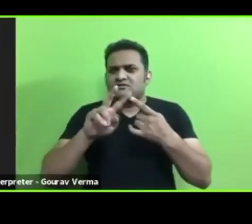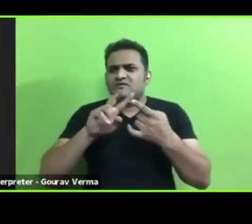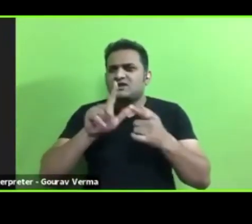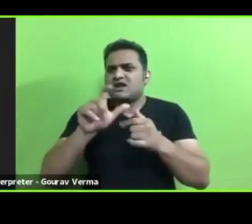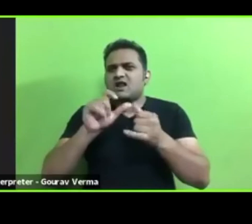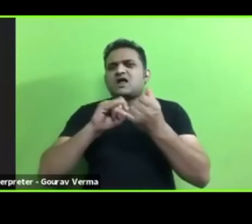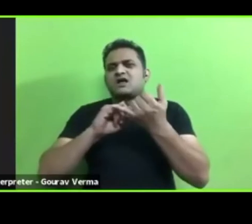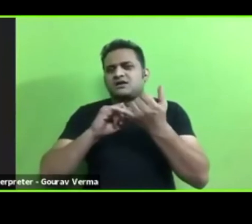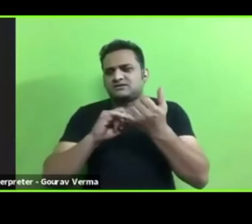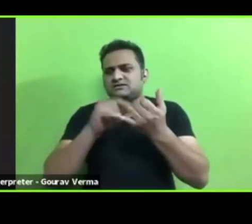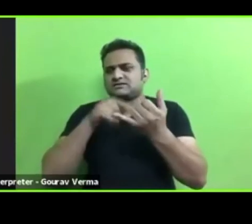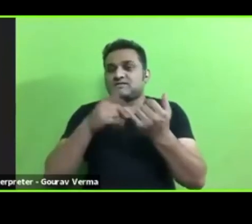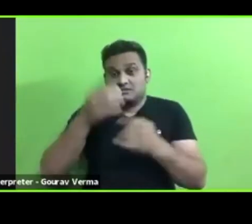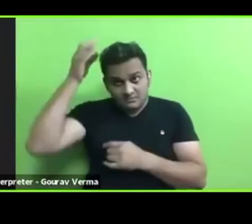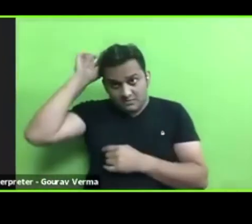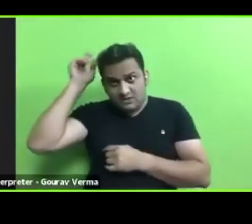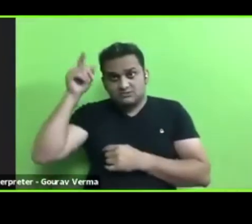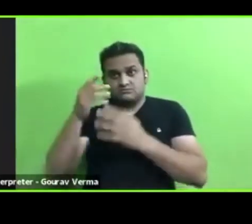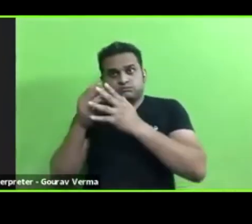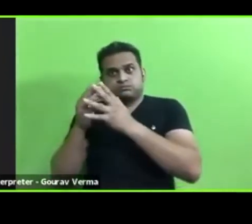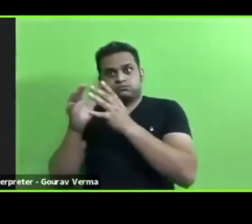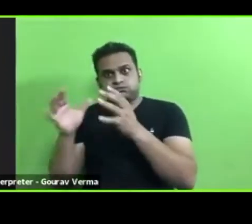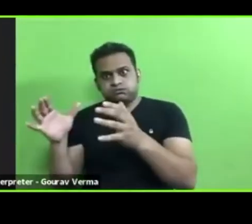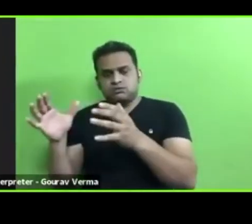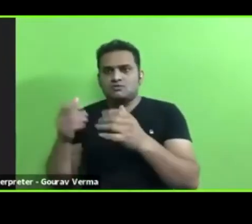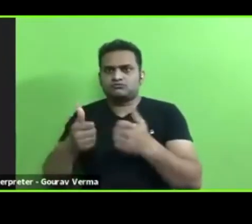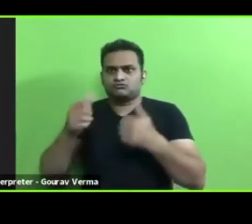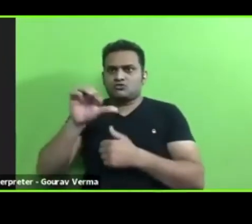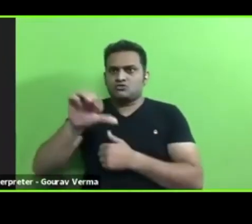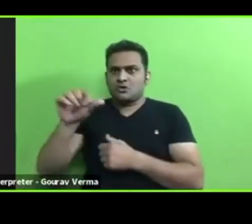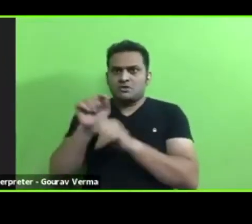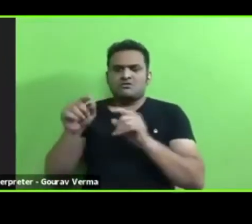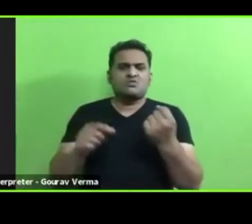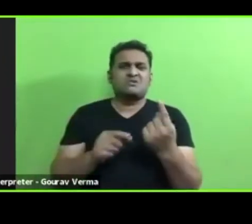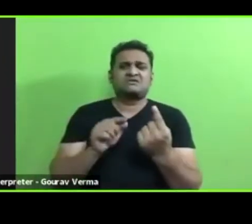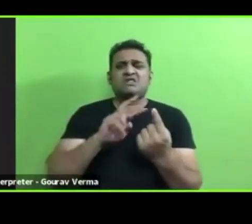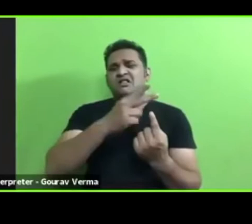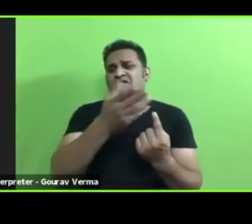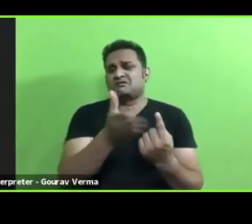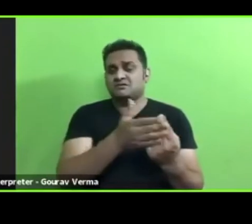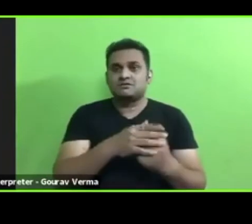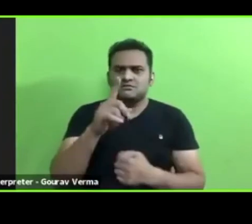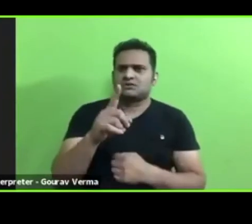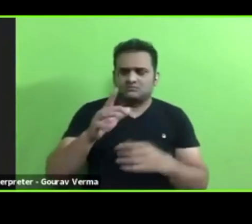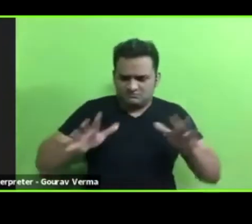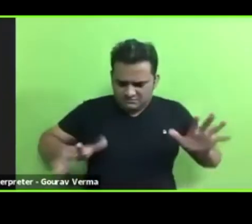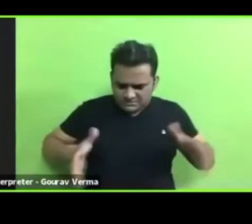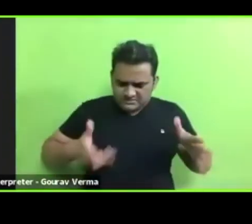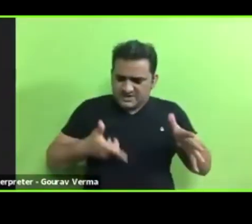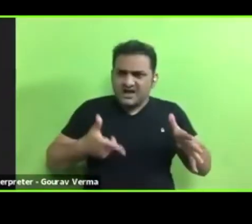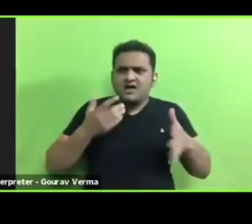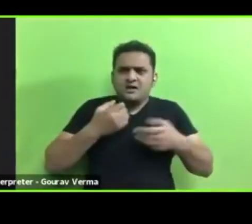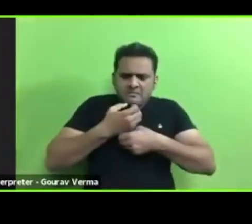Isevelalas and the Brahmins, but it is the Brahmins who have dominated this profession. But who makes that instrument?